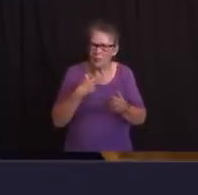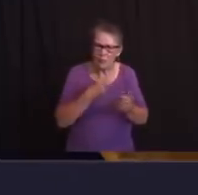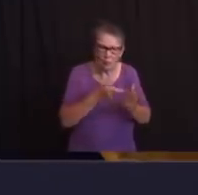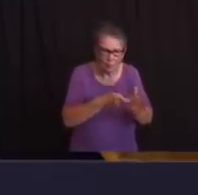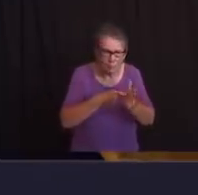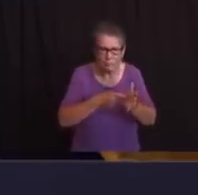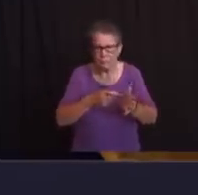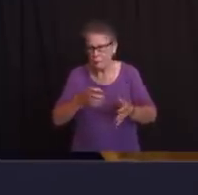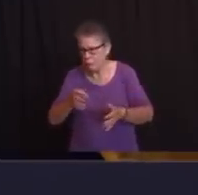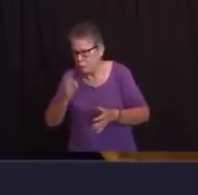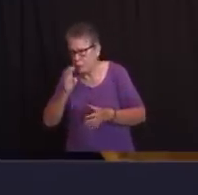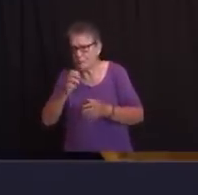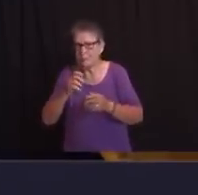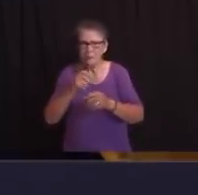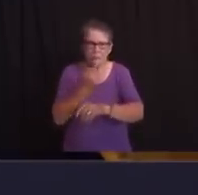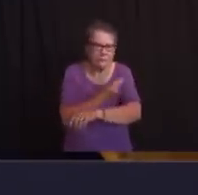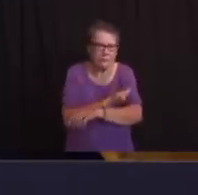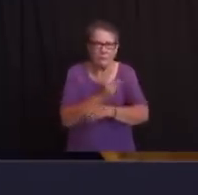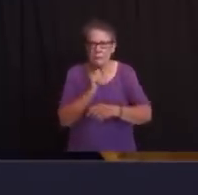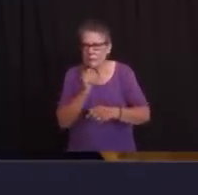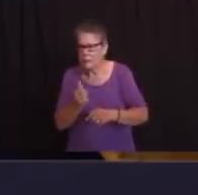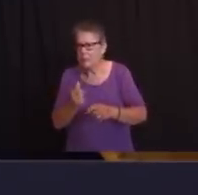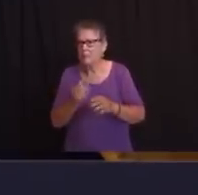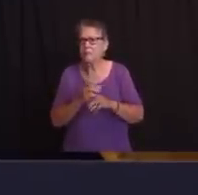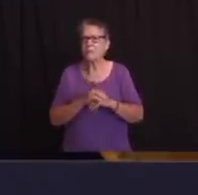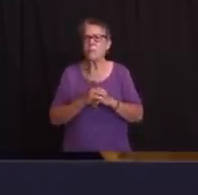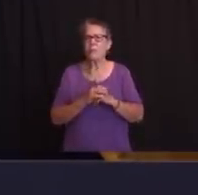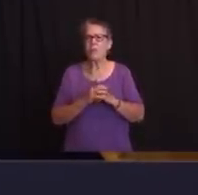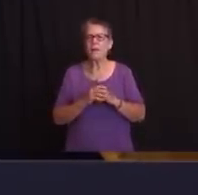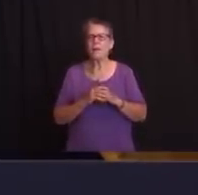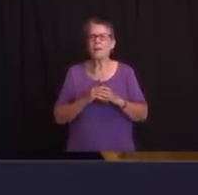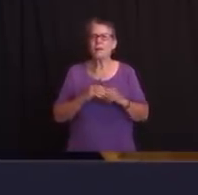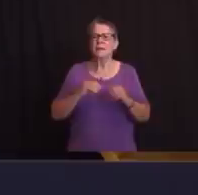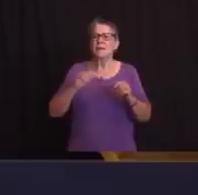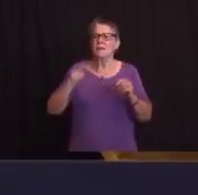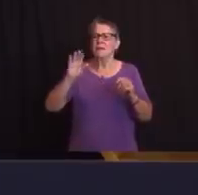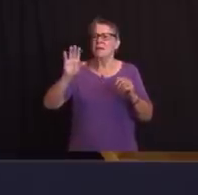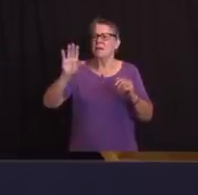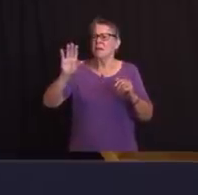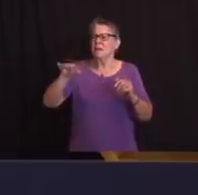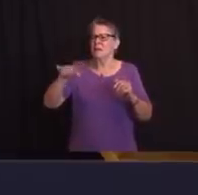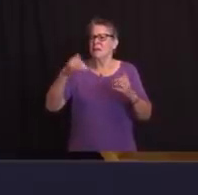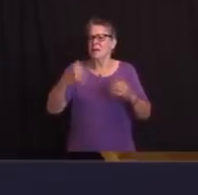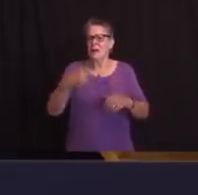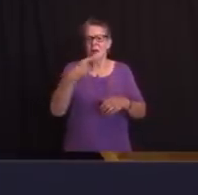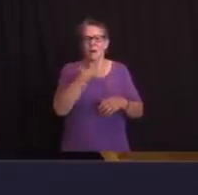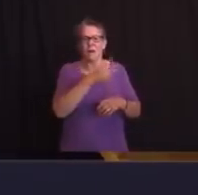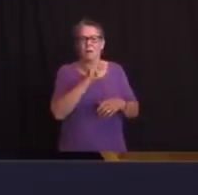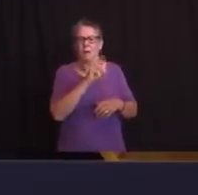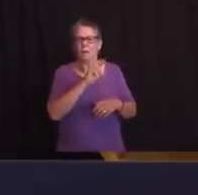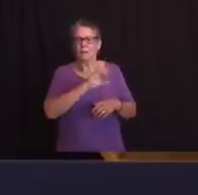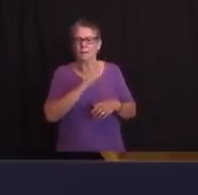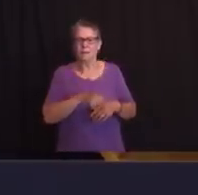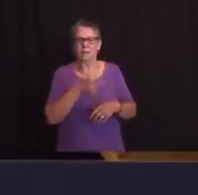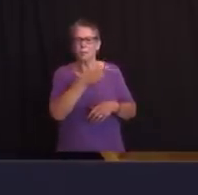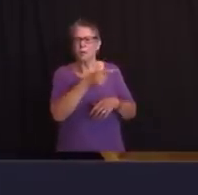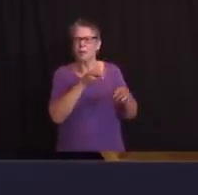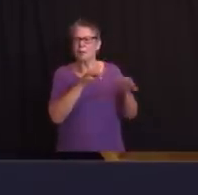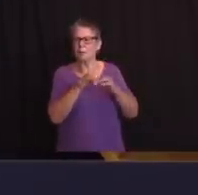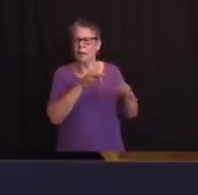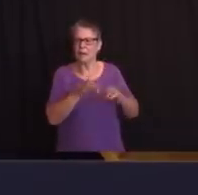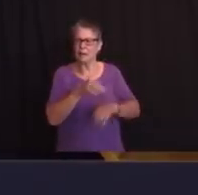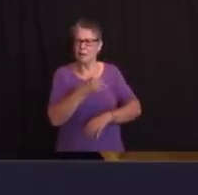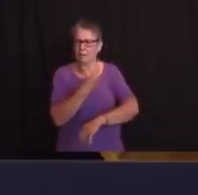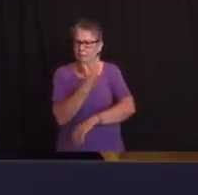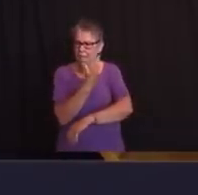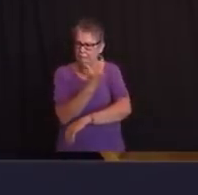for Ed. Could you please explain, Doctor, vaccinated people in some instances have been shown to be getting